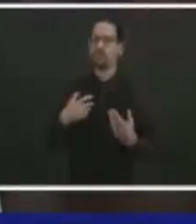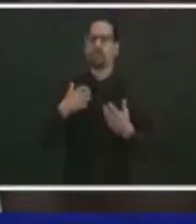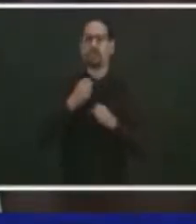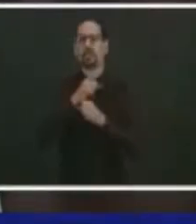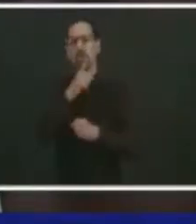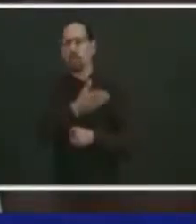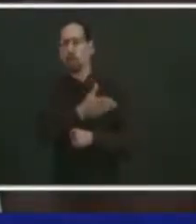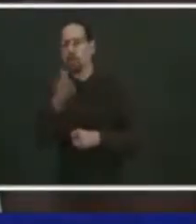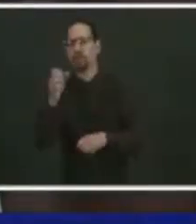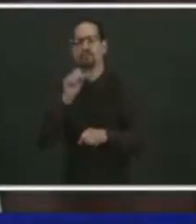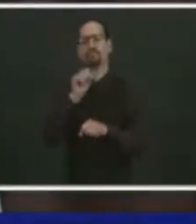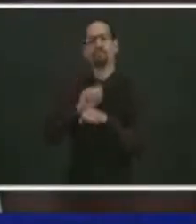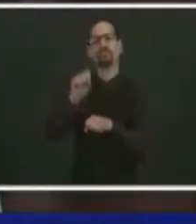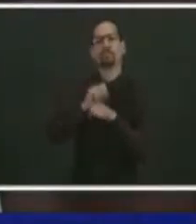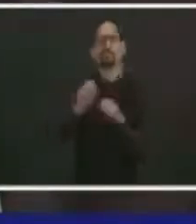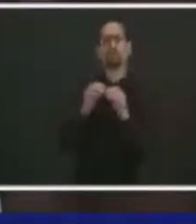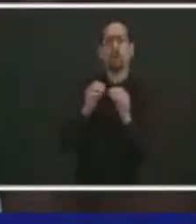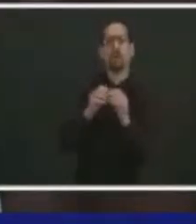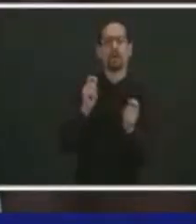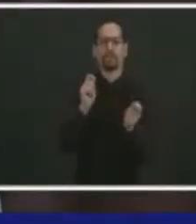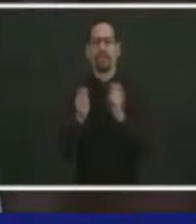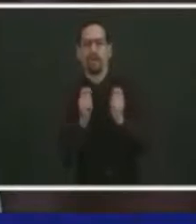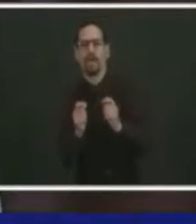in a more tailored way with